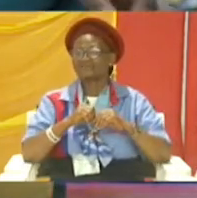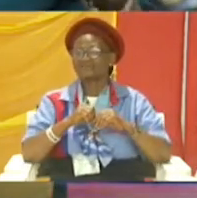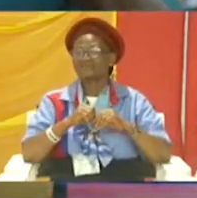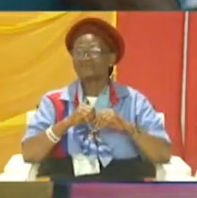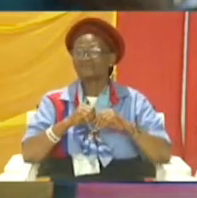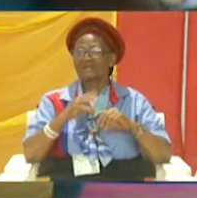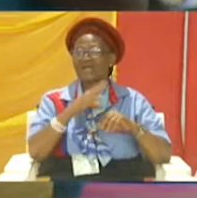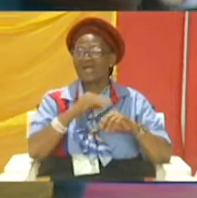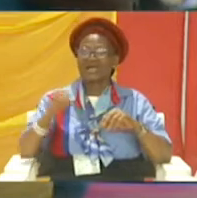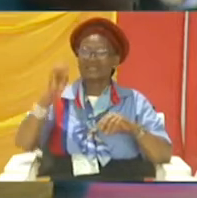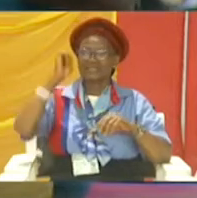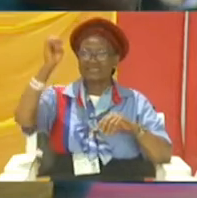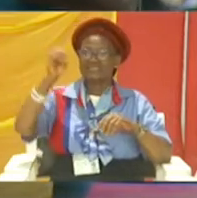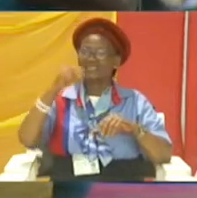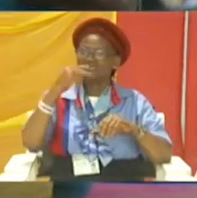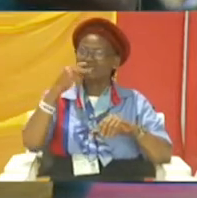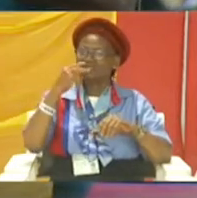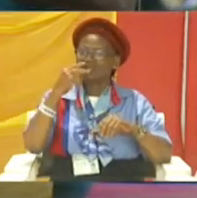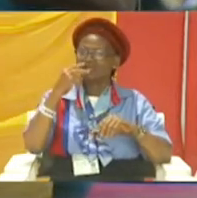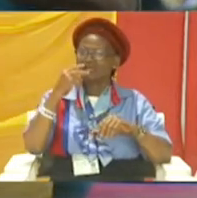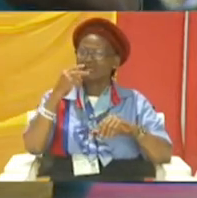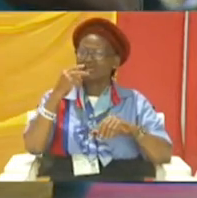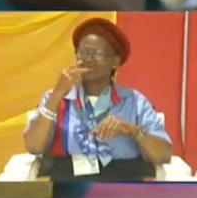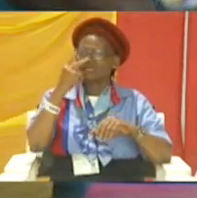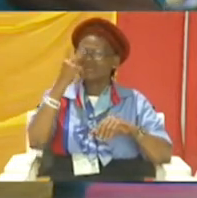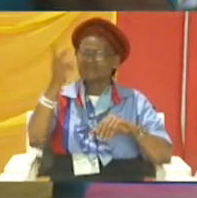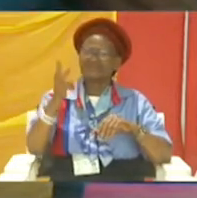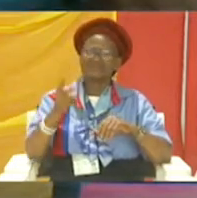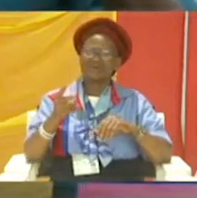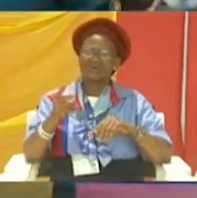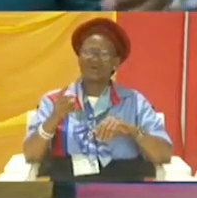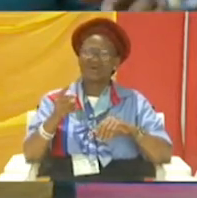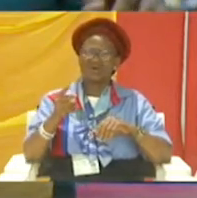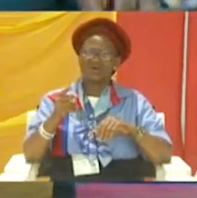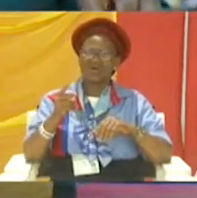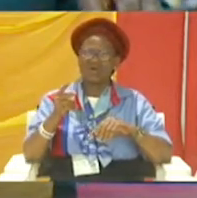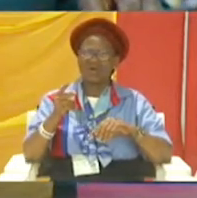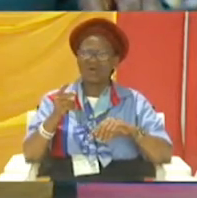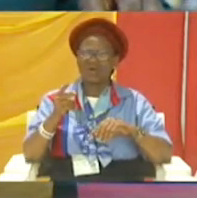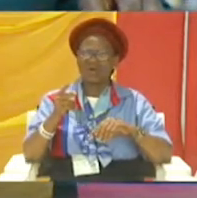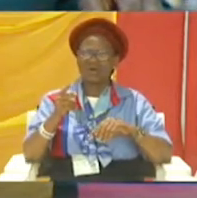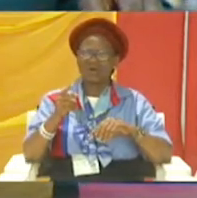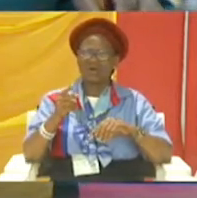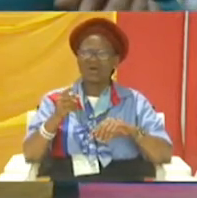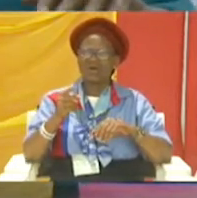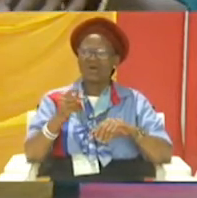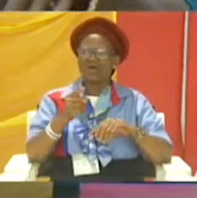he saw an idol worshipping king among